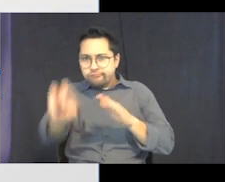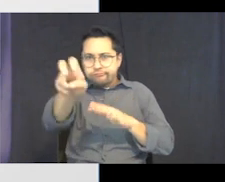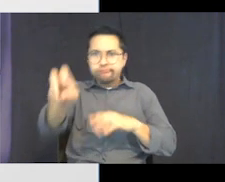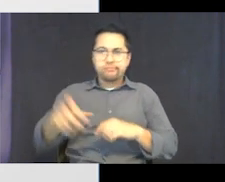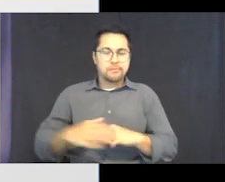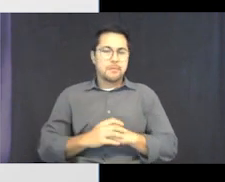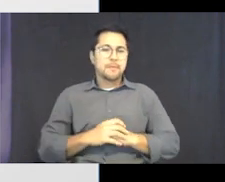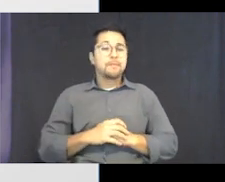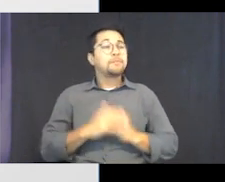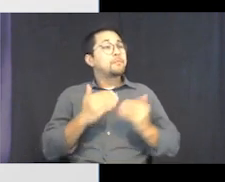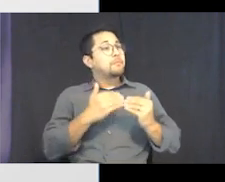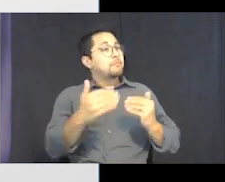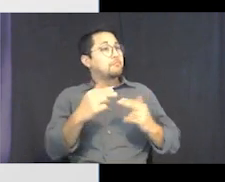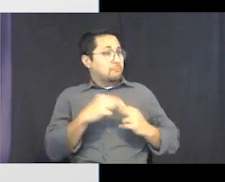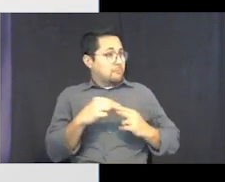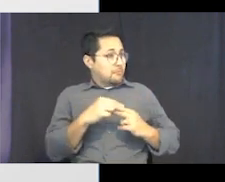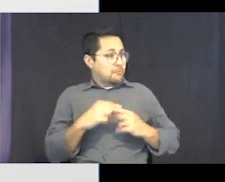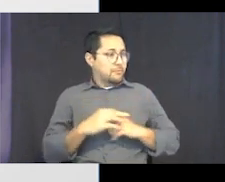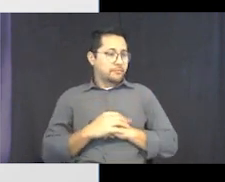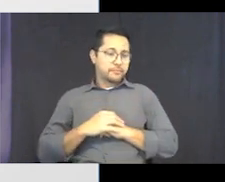slide.